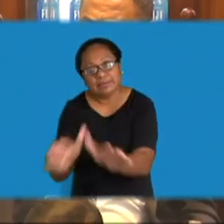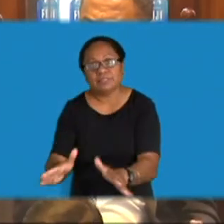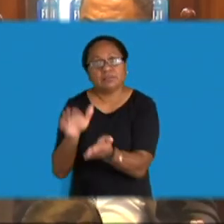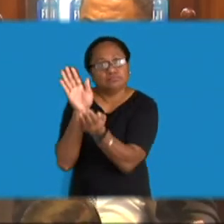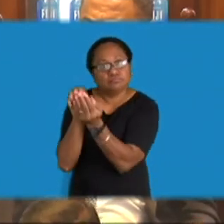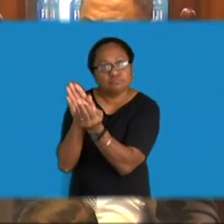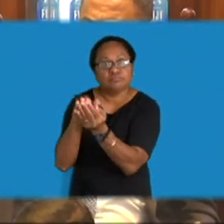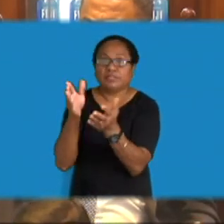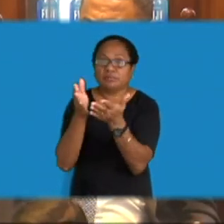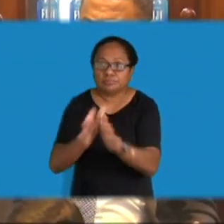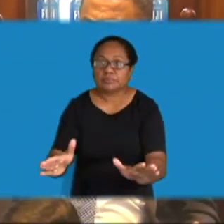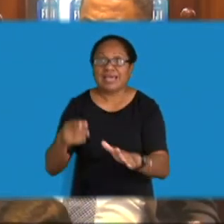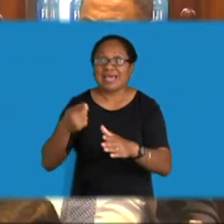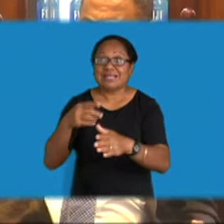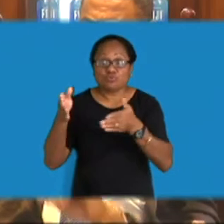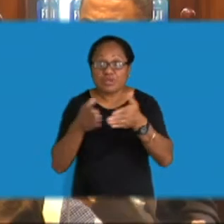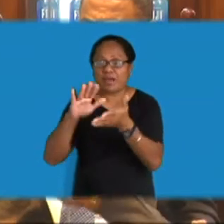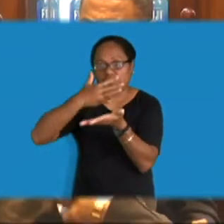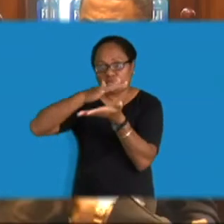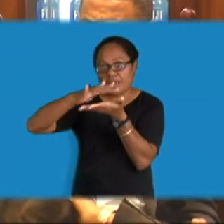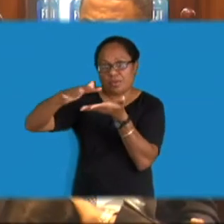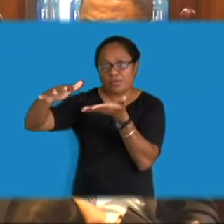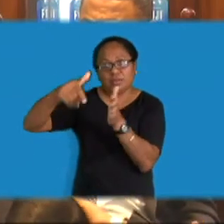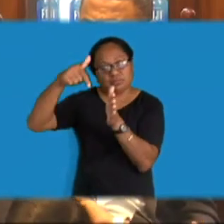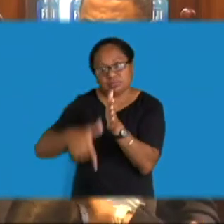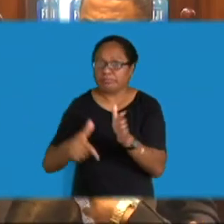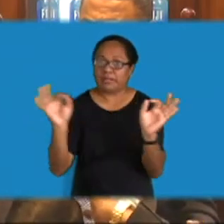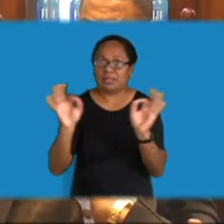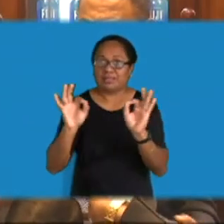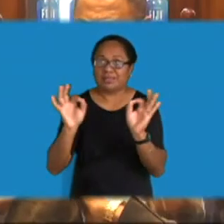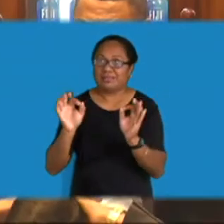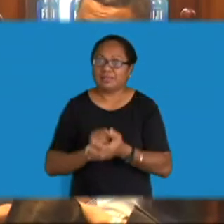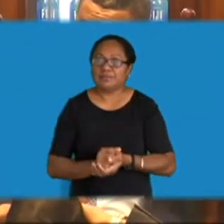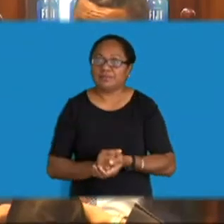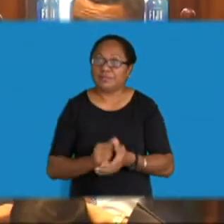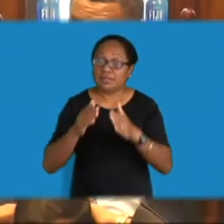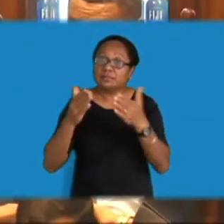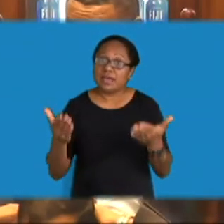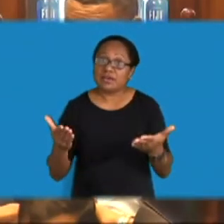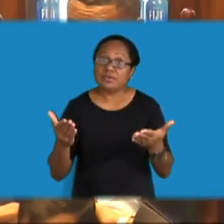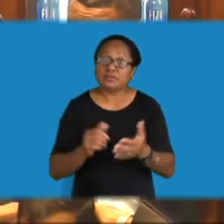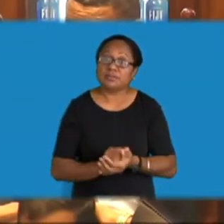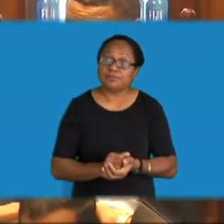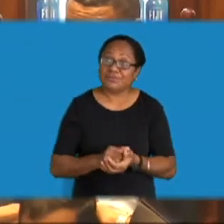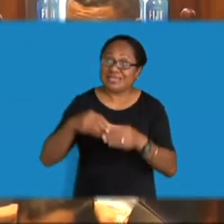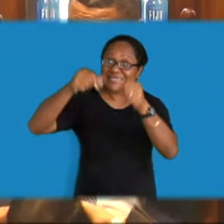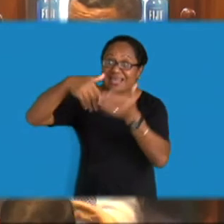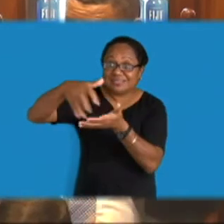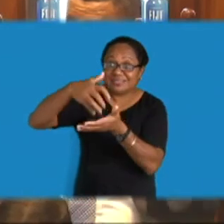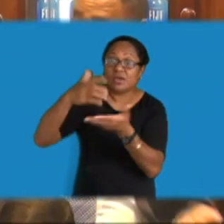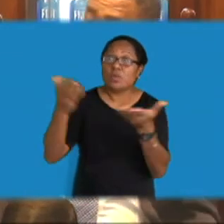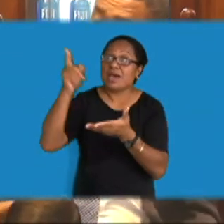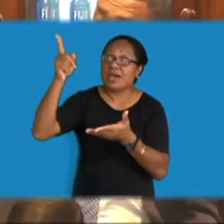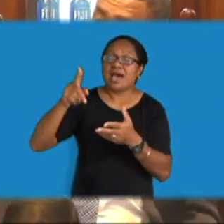river very shallow, according to a survey done by SOPEC. We have now, as well, the sand extraction in the Rewa River by the